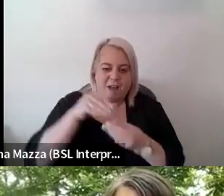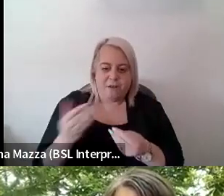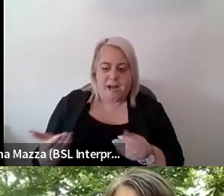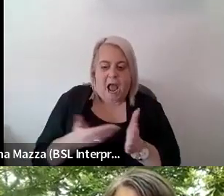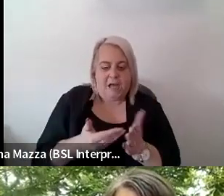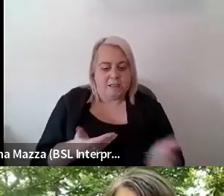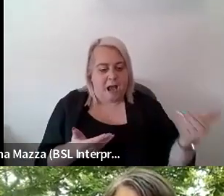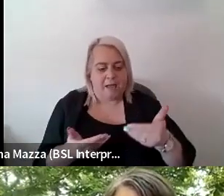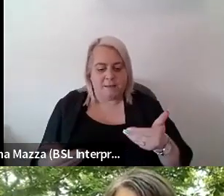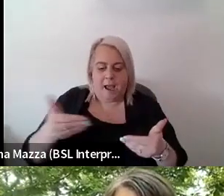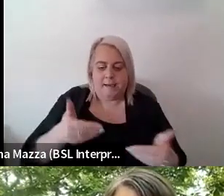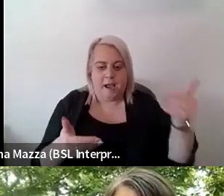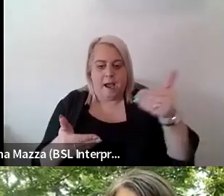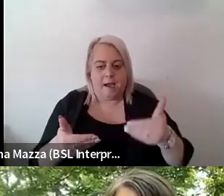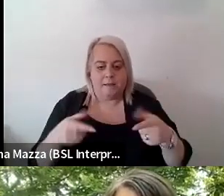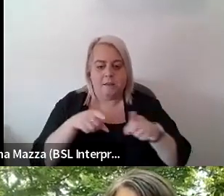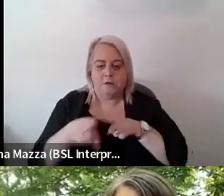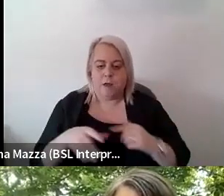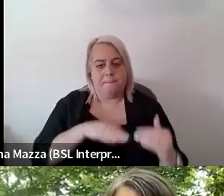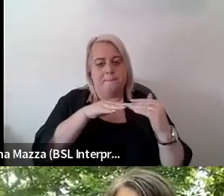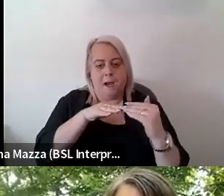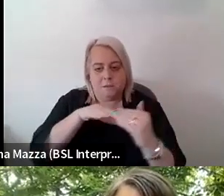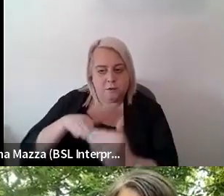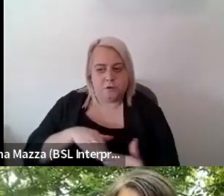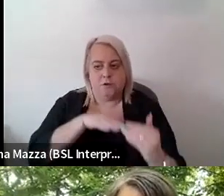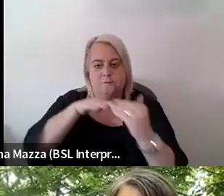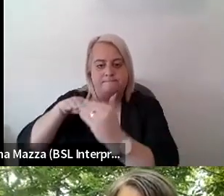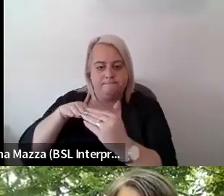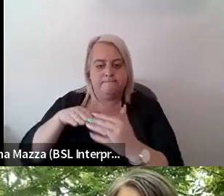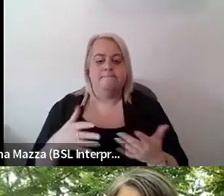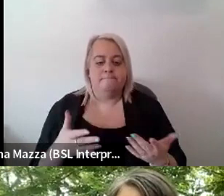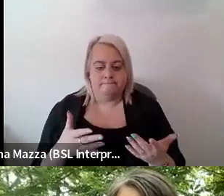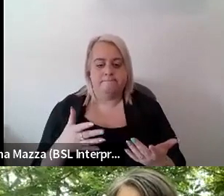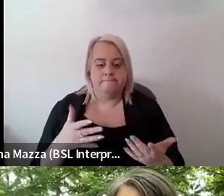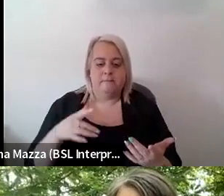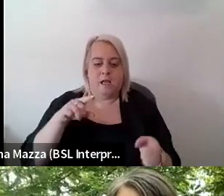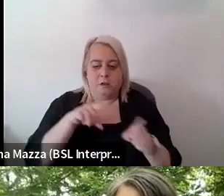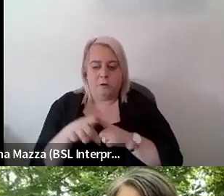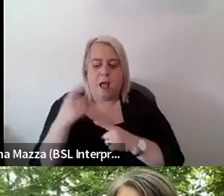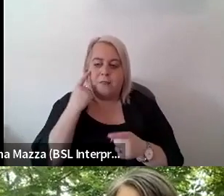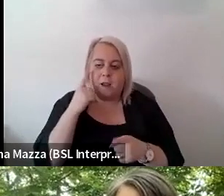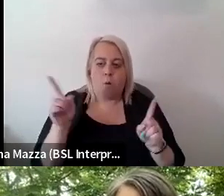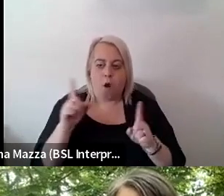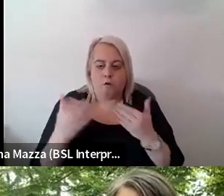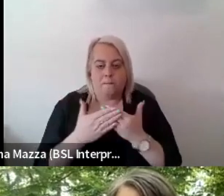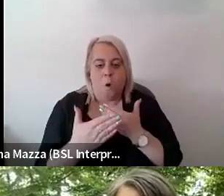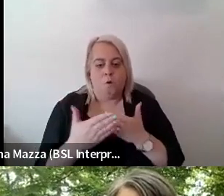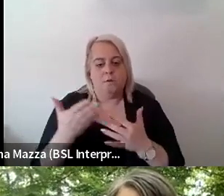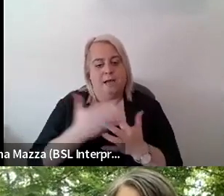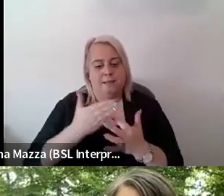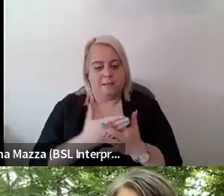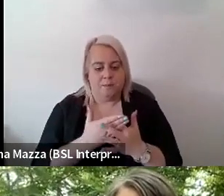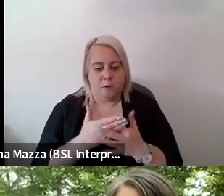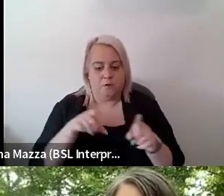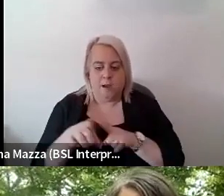and consumed by the widest variety of possible, then this is a good start. This is a good, so you're building the foundation on